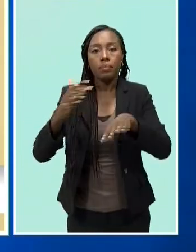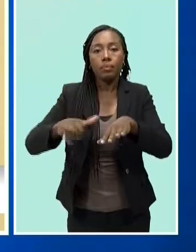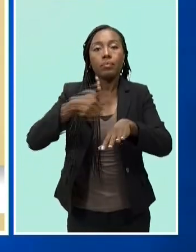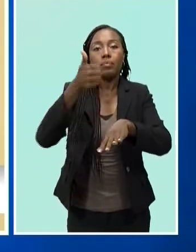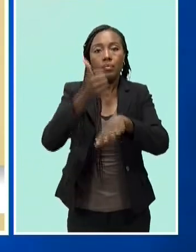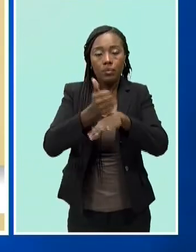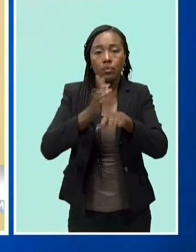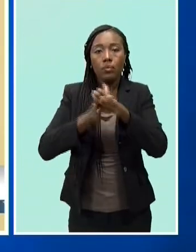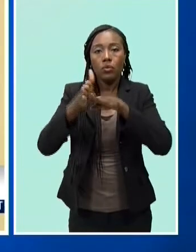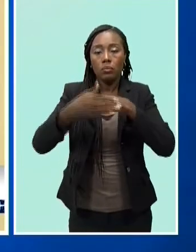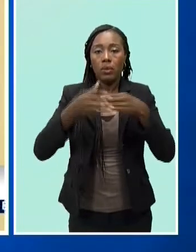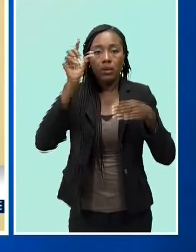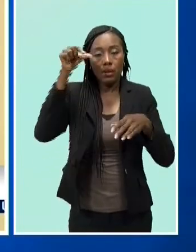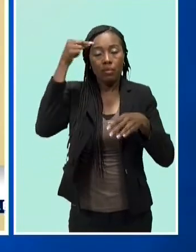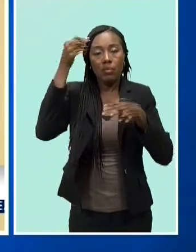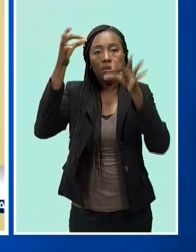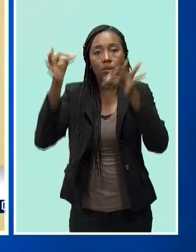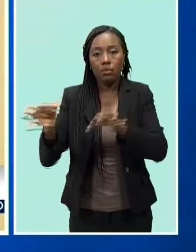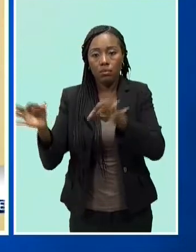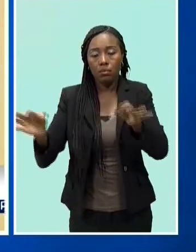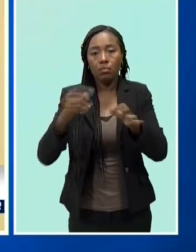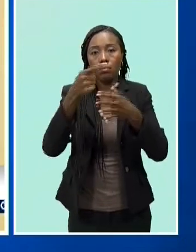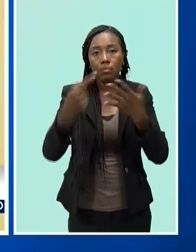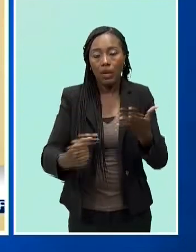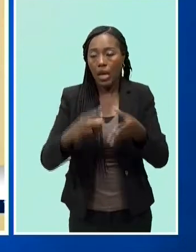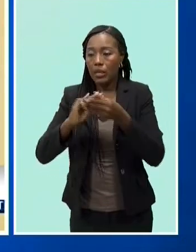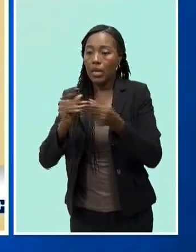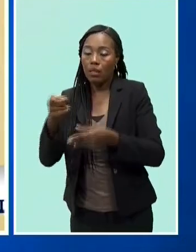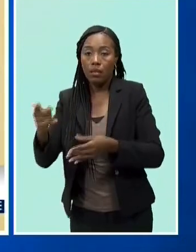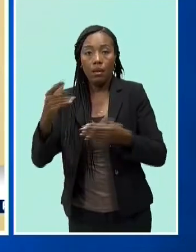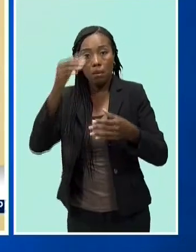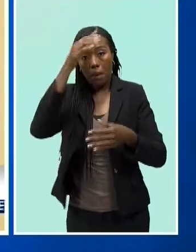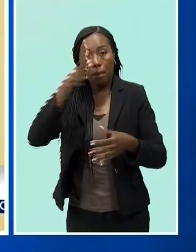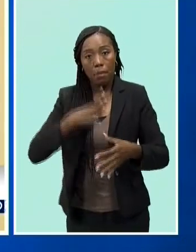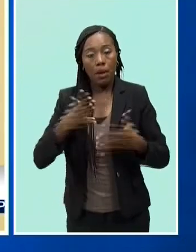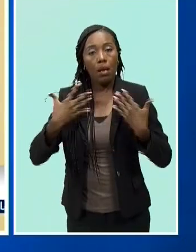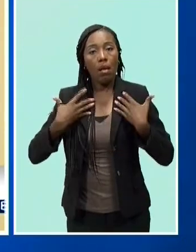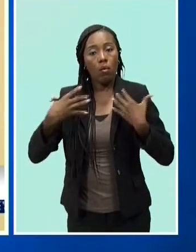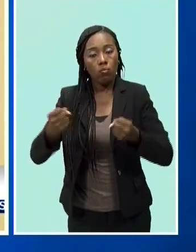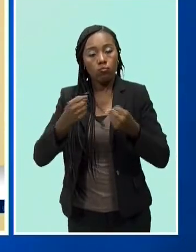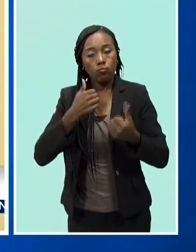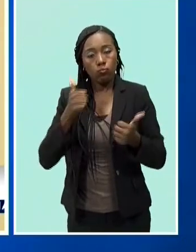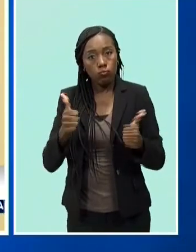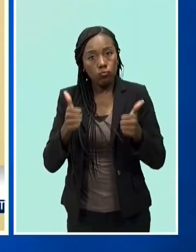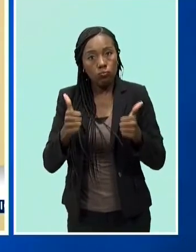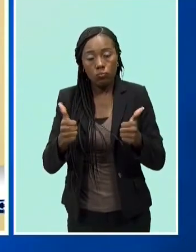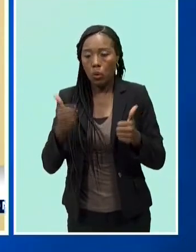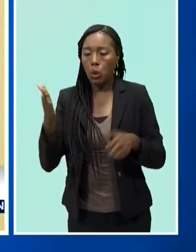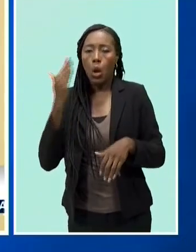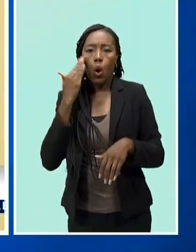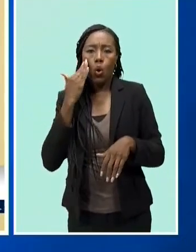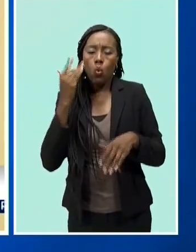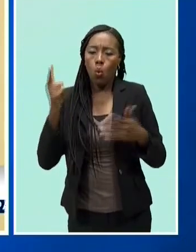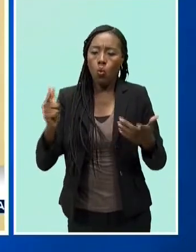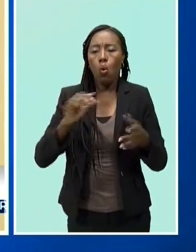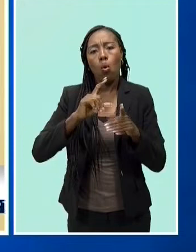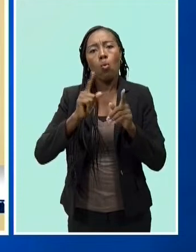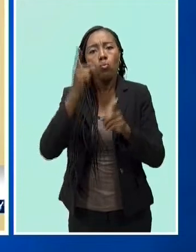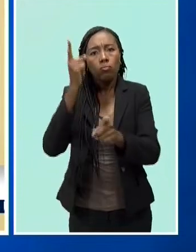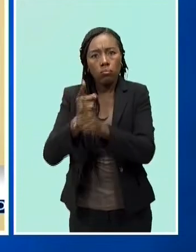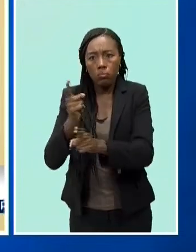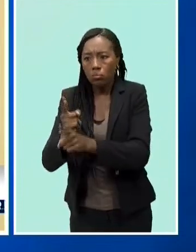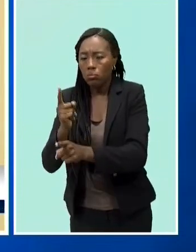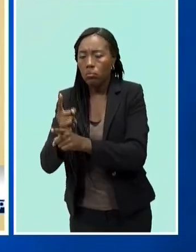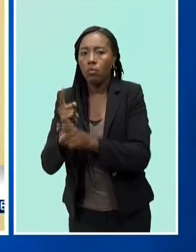government of Jamaica, including confirmation of the good health of the men, assurance that they would be made aware of their right to consular assistance,